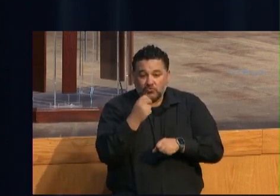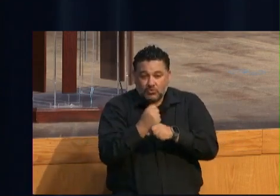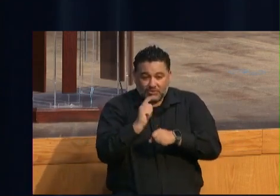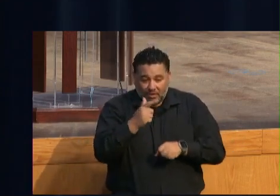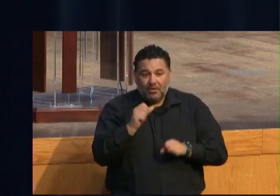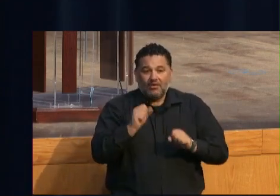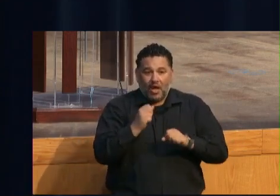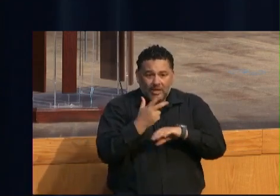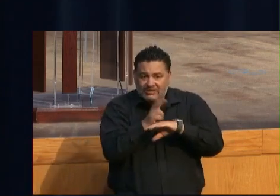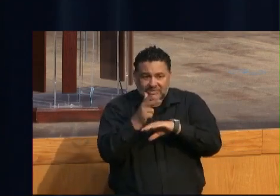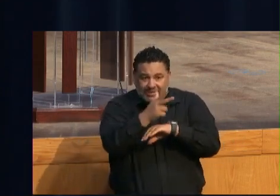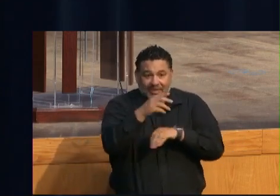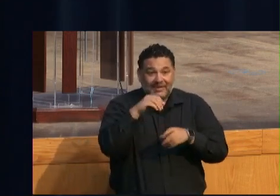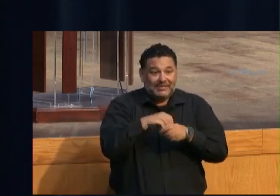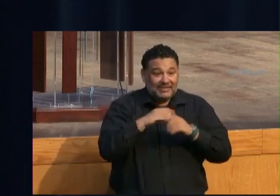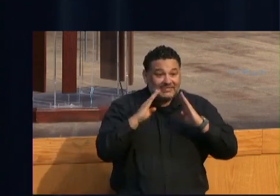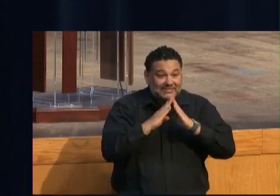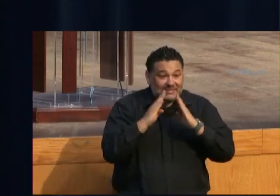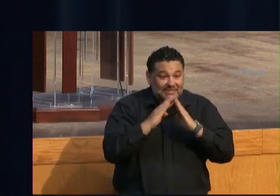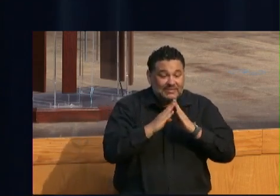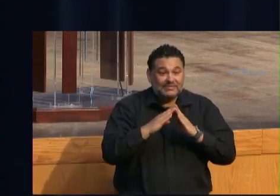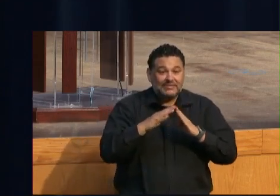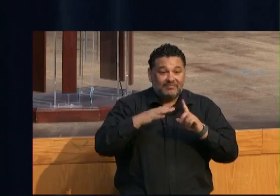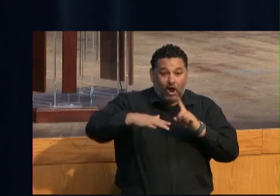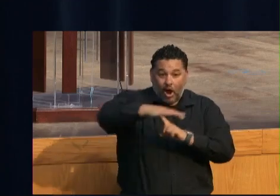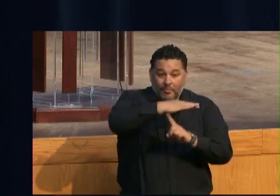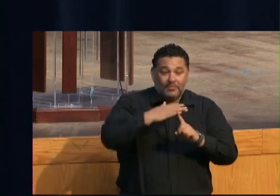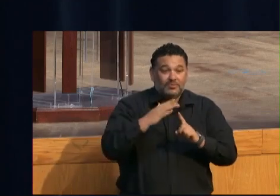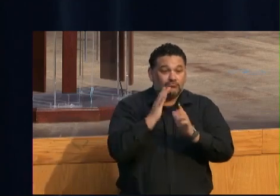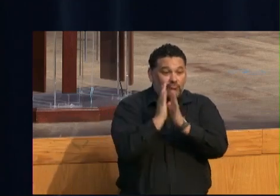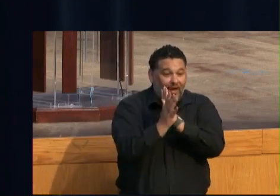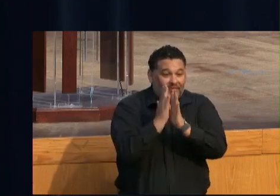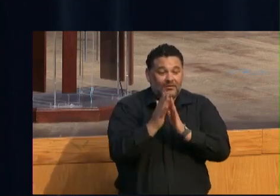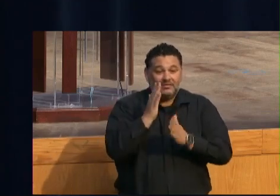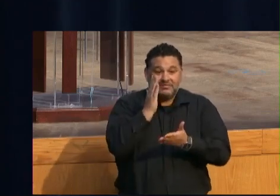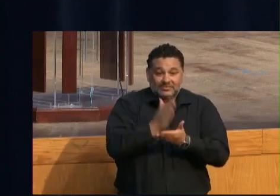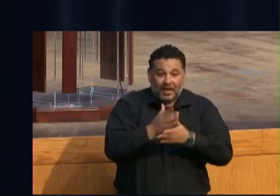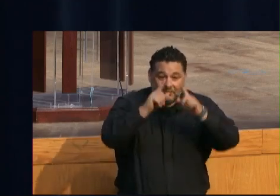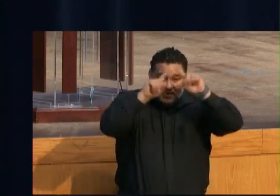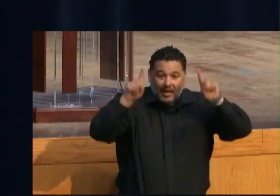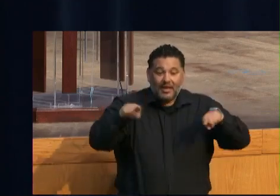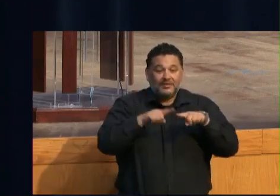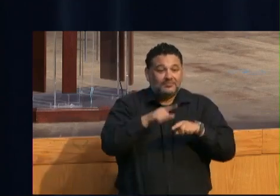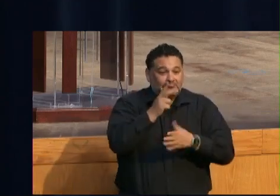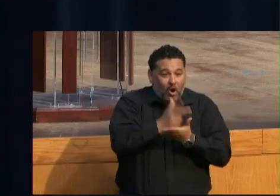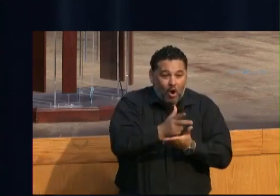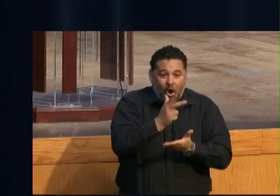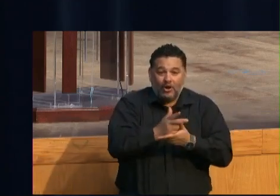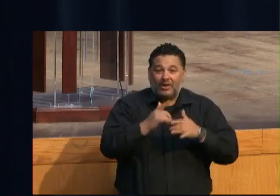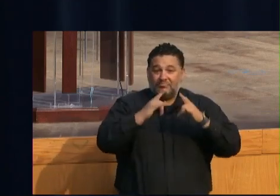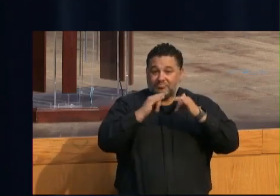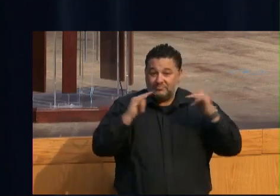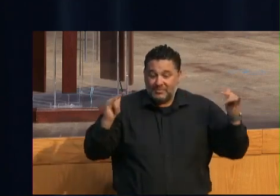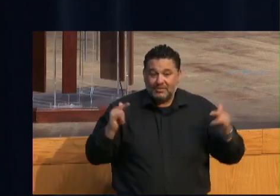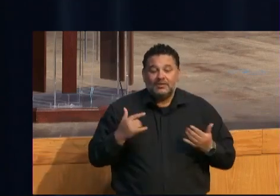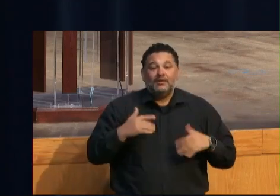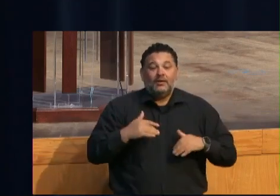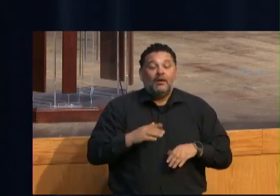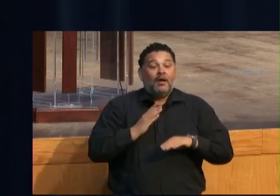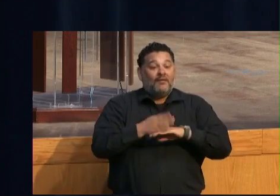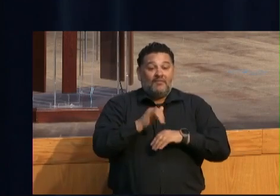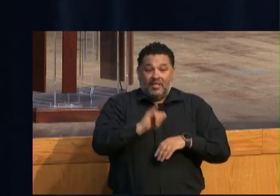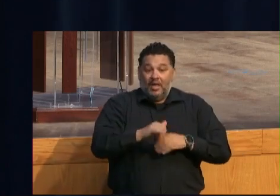60 miles in an urban environment, including traffic, stop signs, parking, etc. Going forward from there, they've